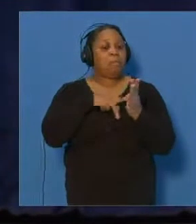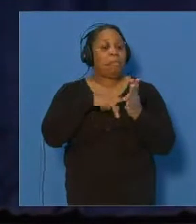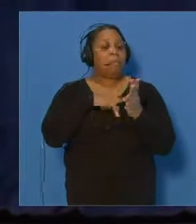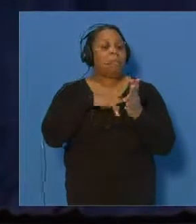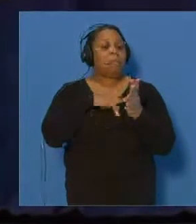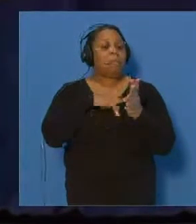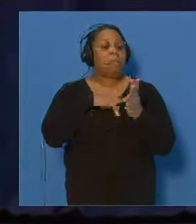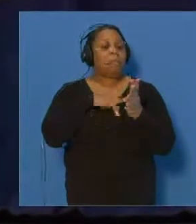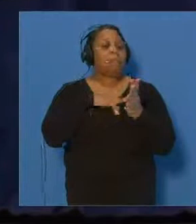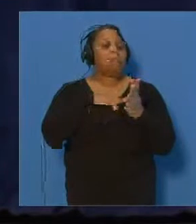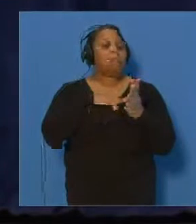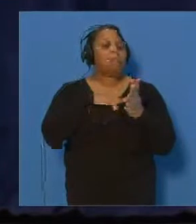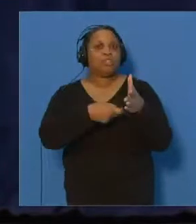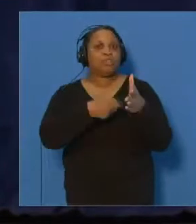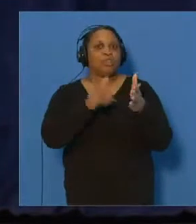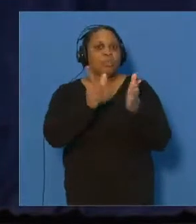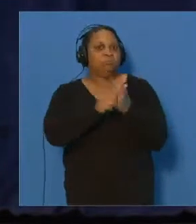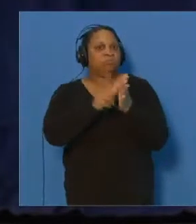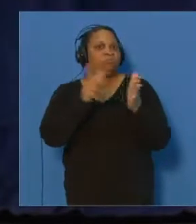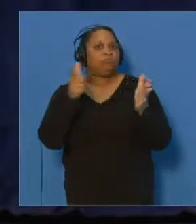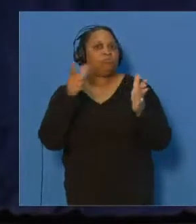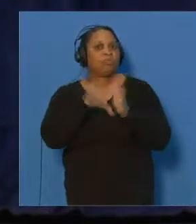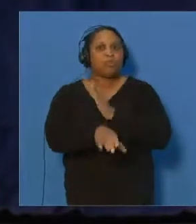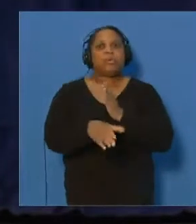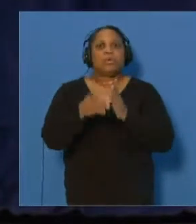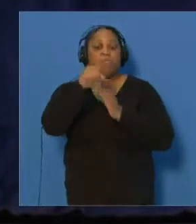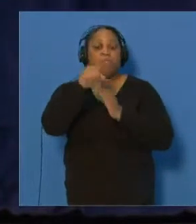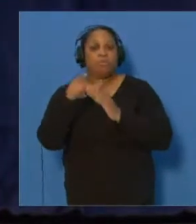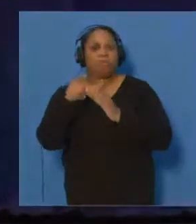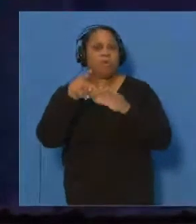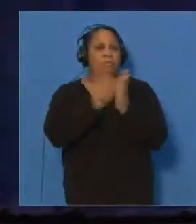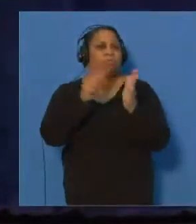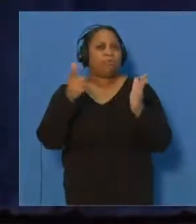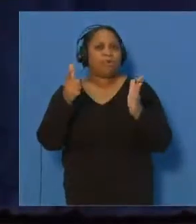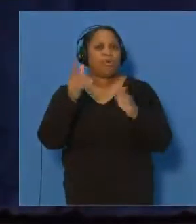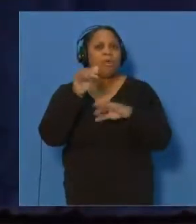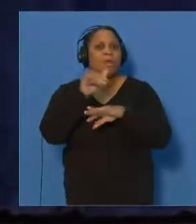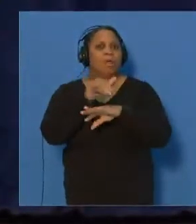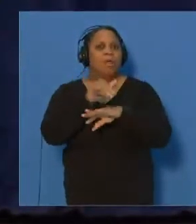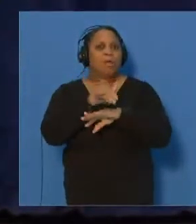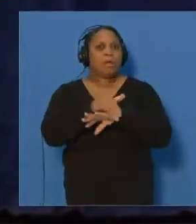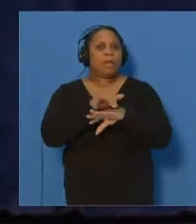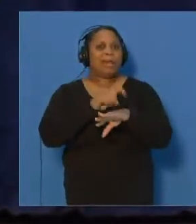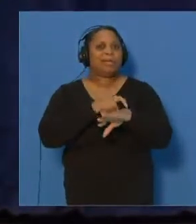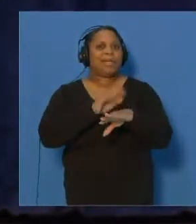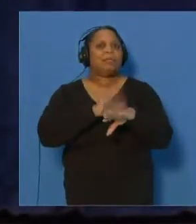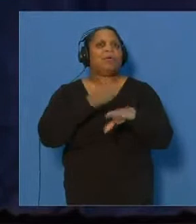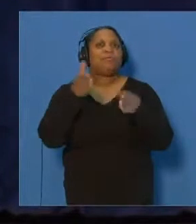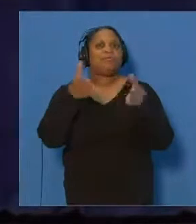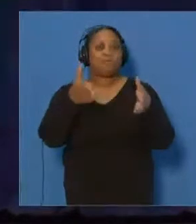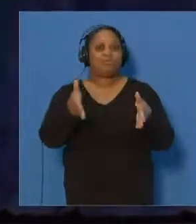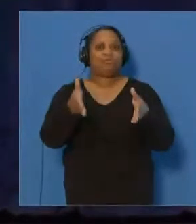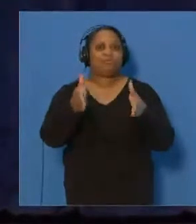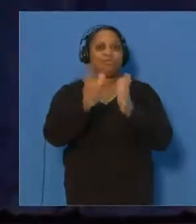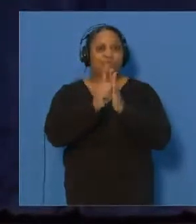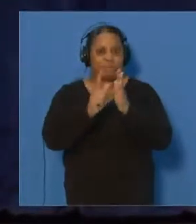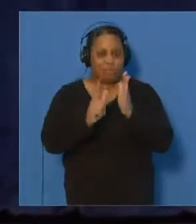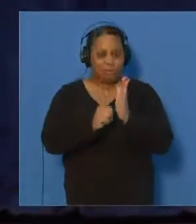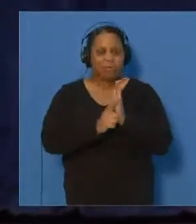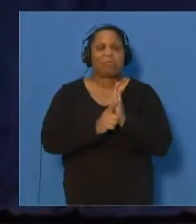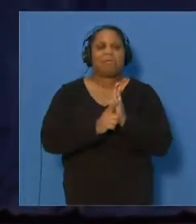criminal offences have primarily been for deliberate breaking of the nighttime curfew. Those who